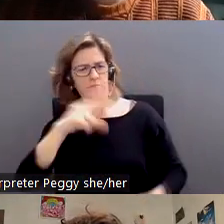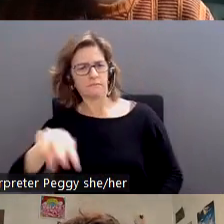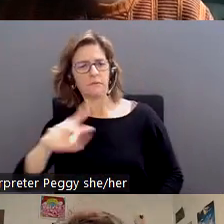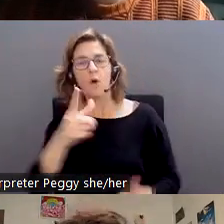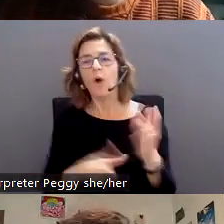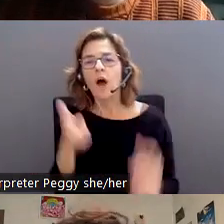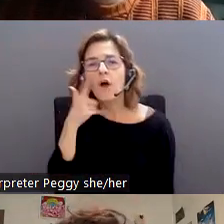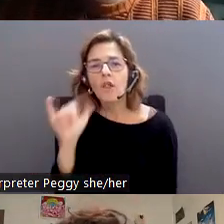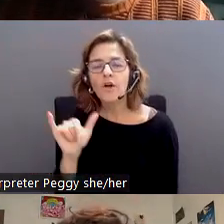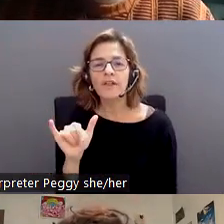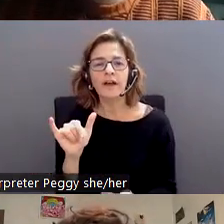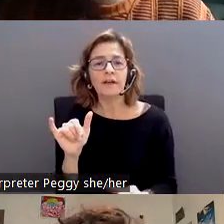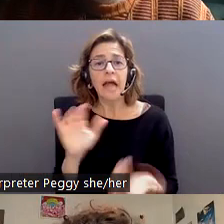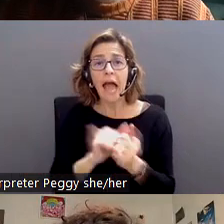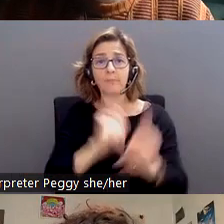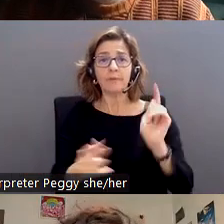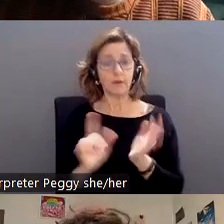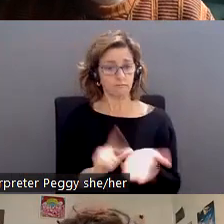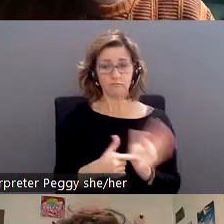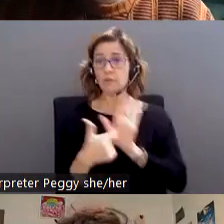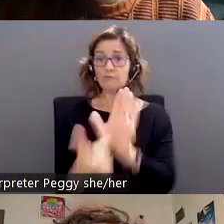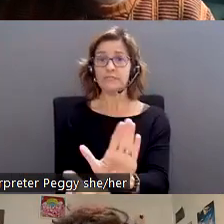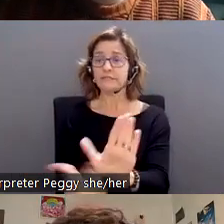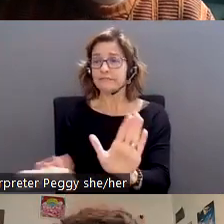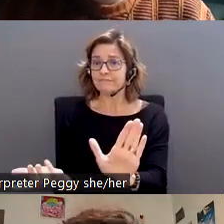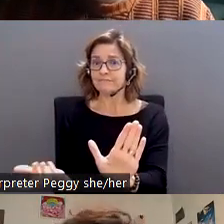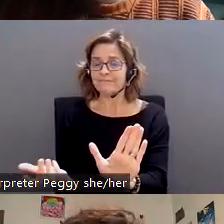the ways that folks show up in the world. So it's not even because someone